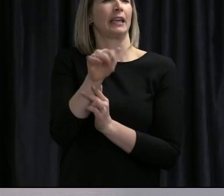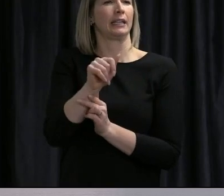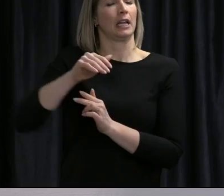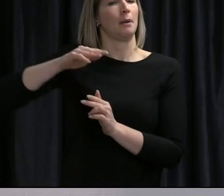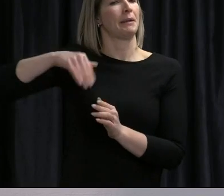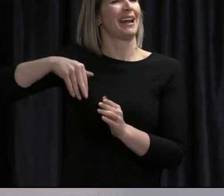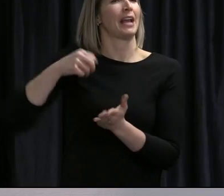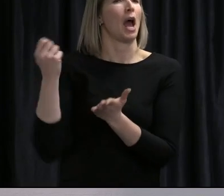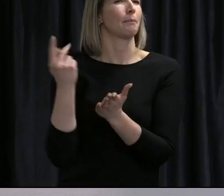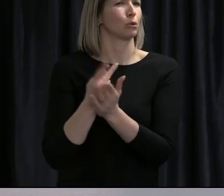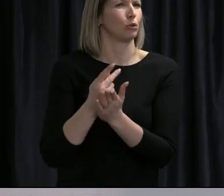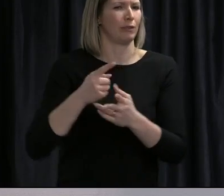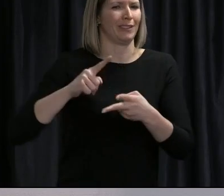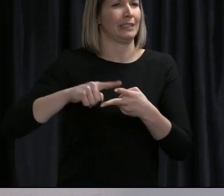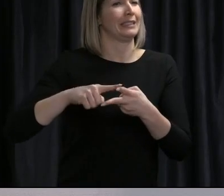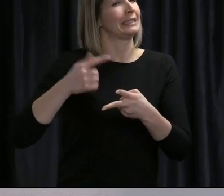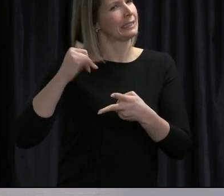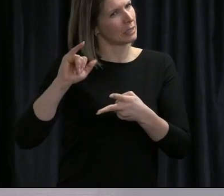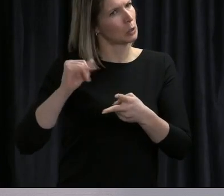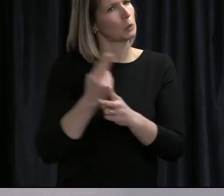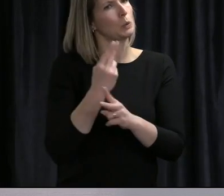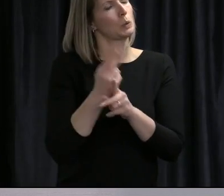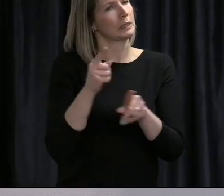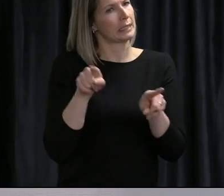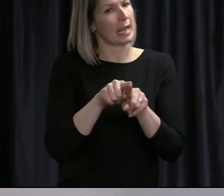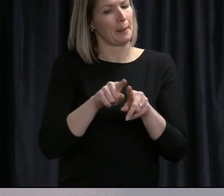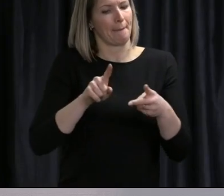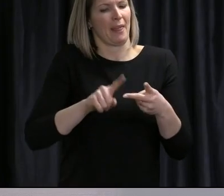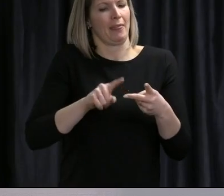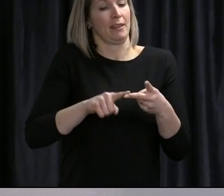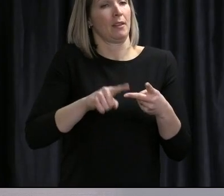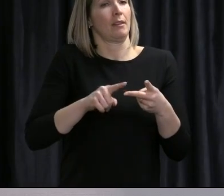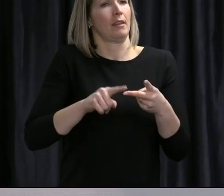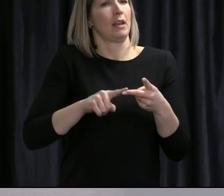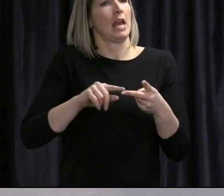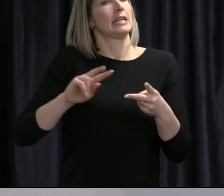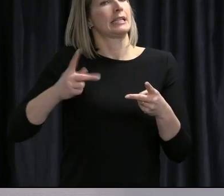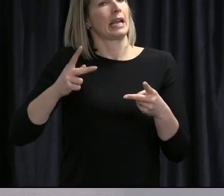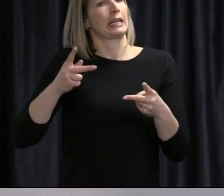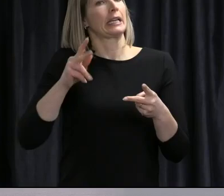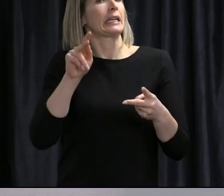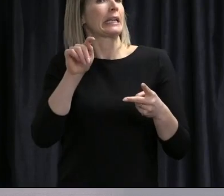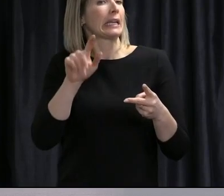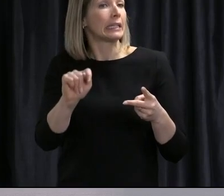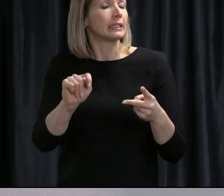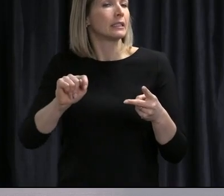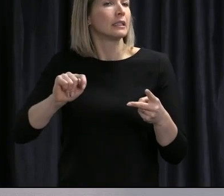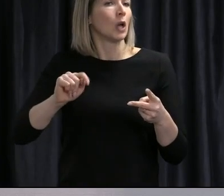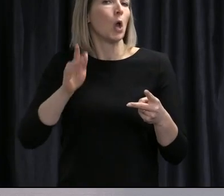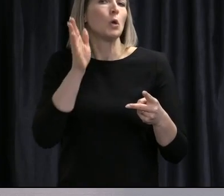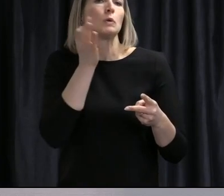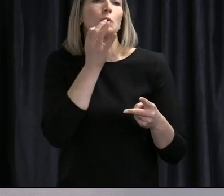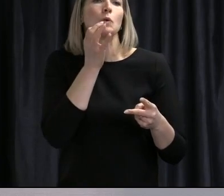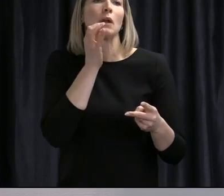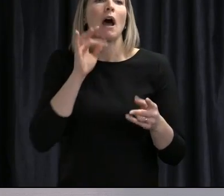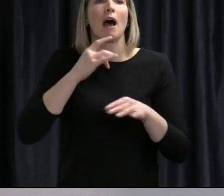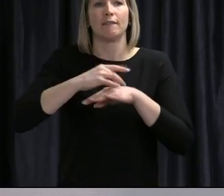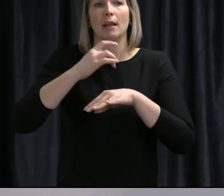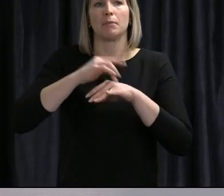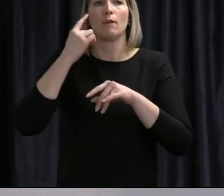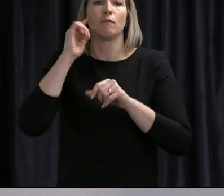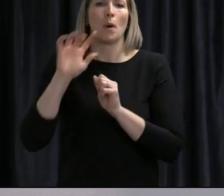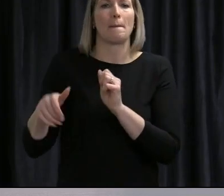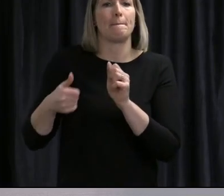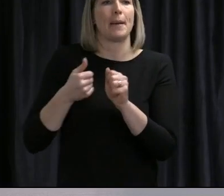understanding is that process is being accelerated, and that will then increase access to the test kits that will